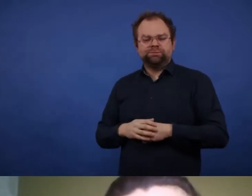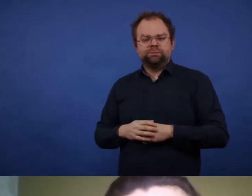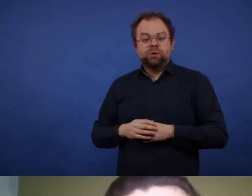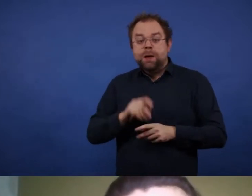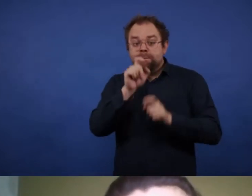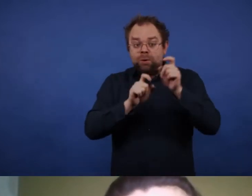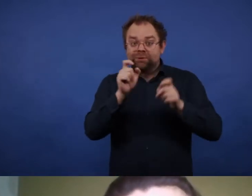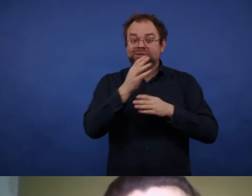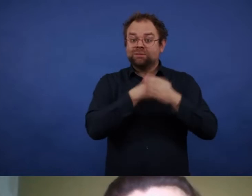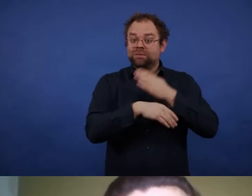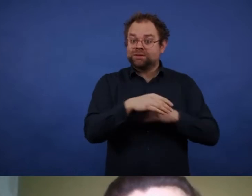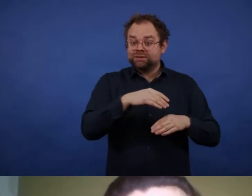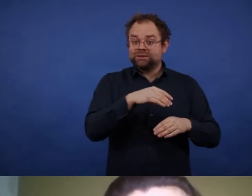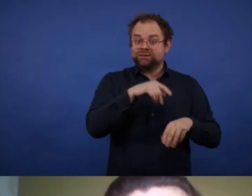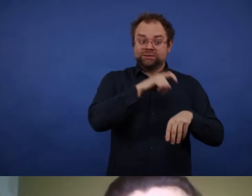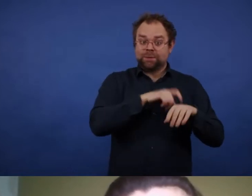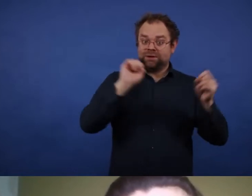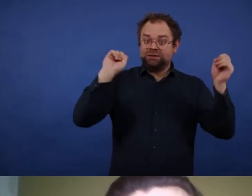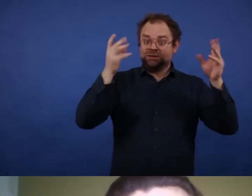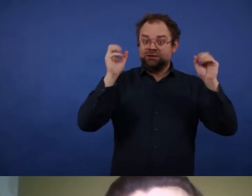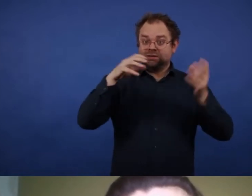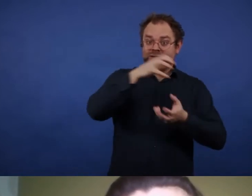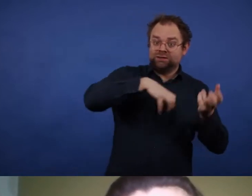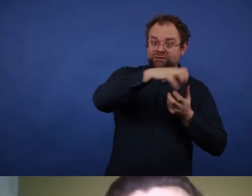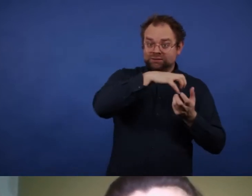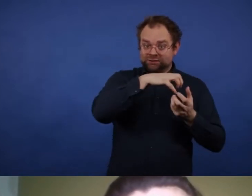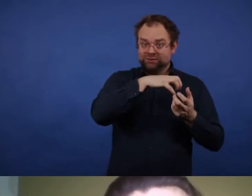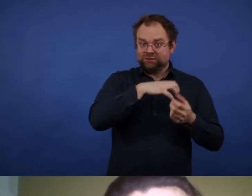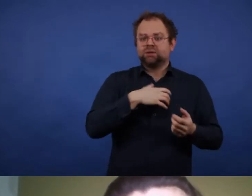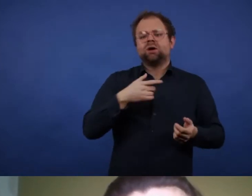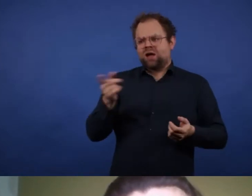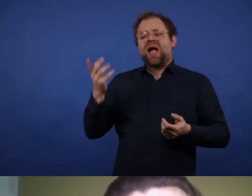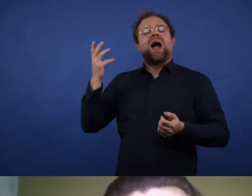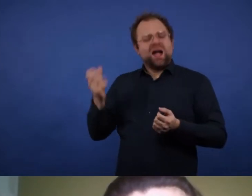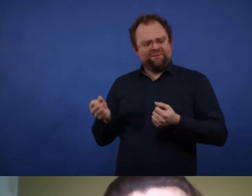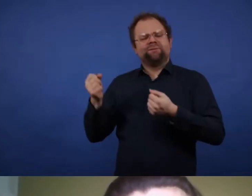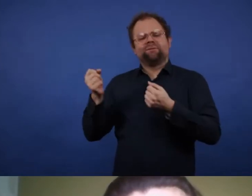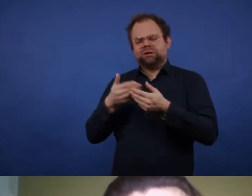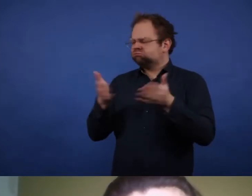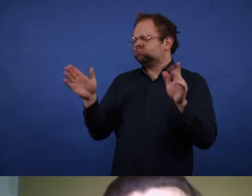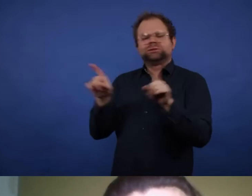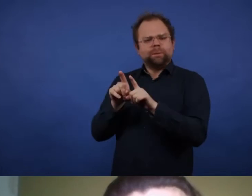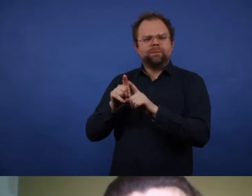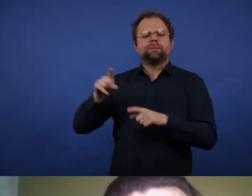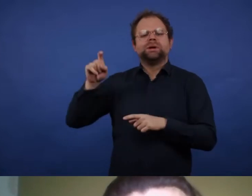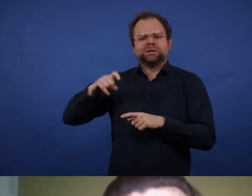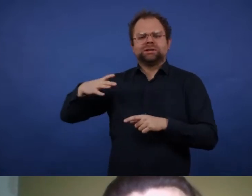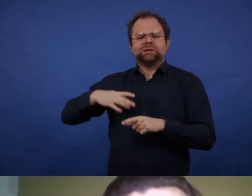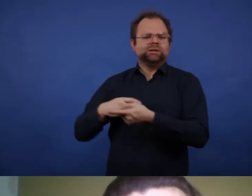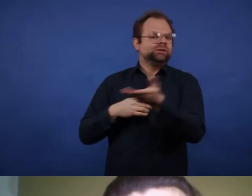that everyone has, but they also have their own specific needs that need to be met. And all of these needs to be met in